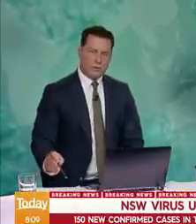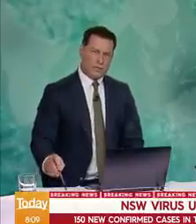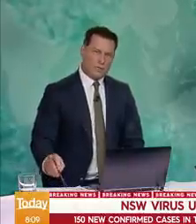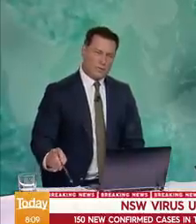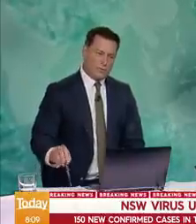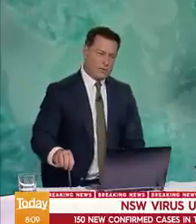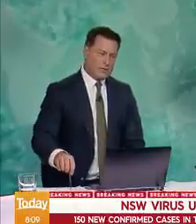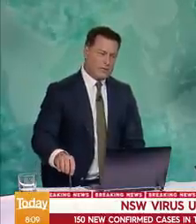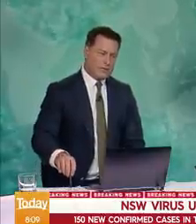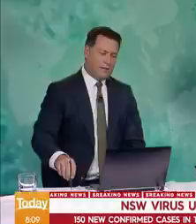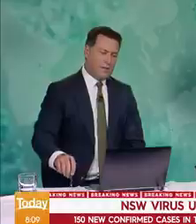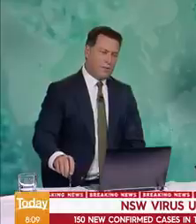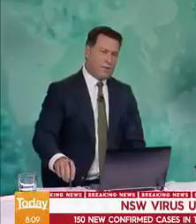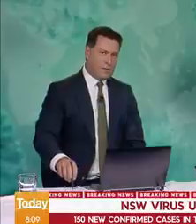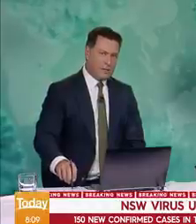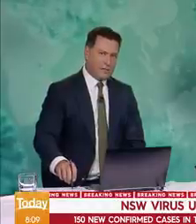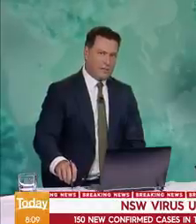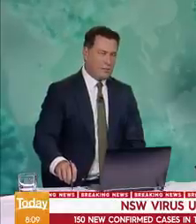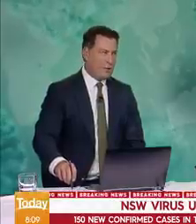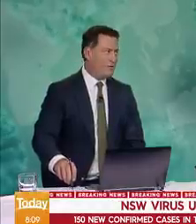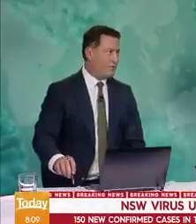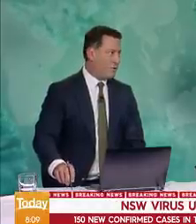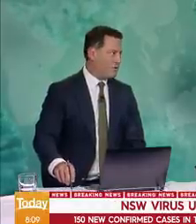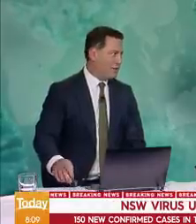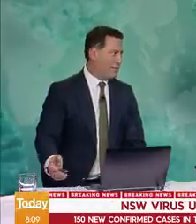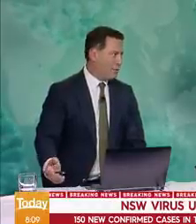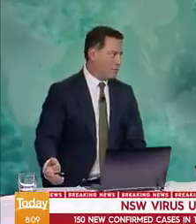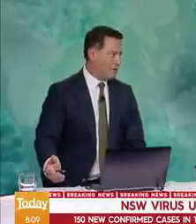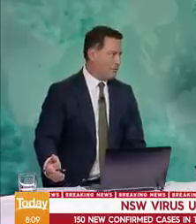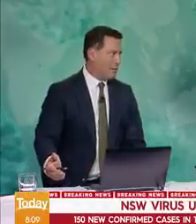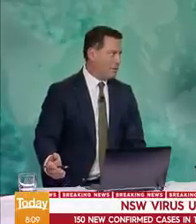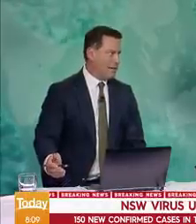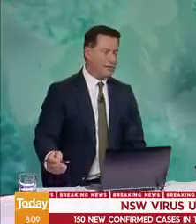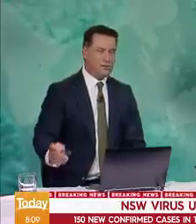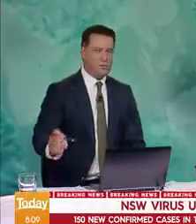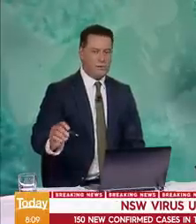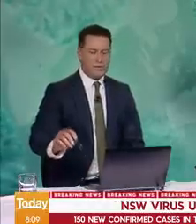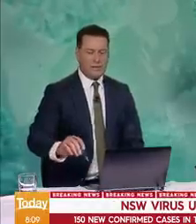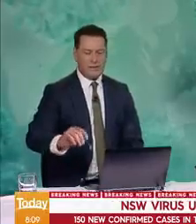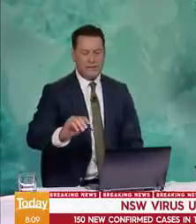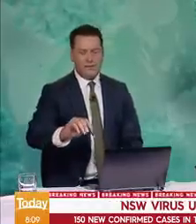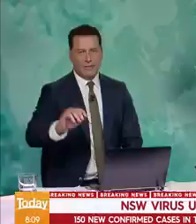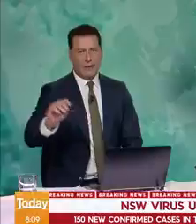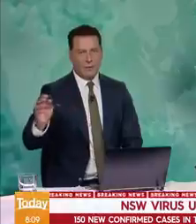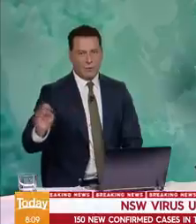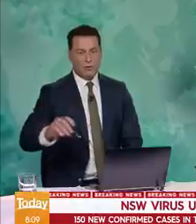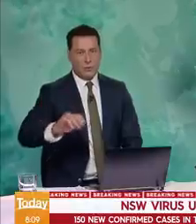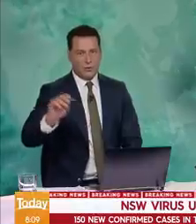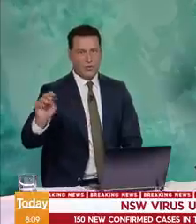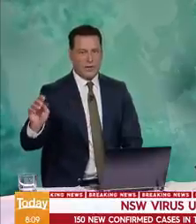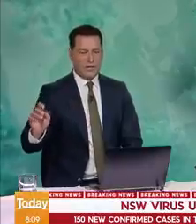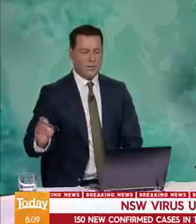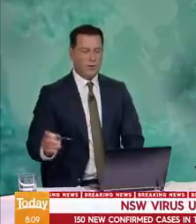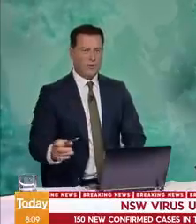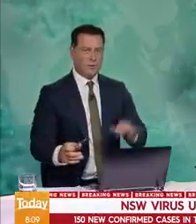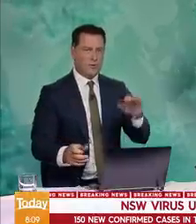call to arms yesterday was for more testing. That would have happened yesterday. We won't have the results of that possibly for a couple of days. So this is why they say that number, we're not sure where